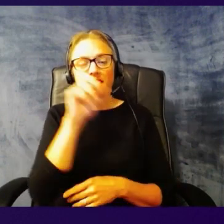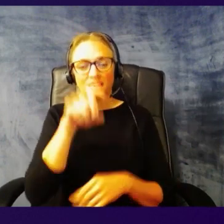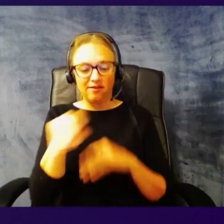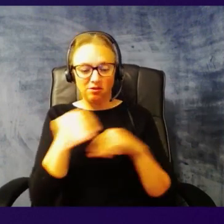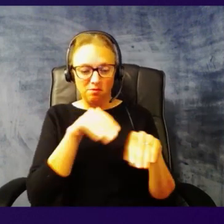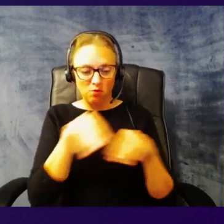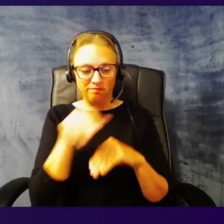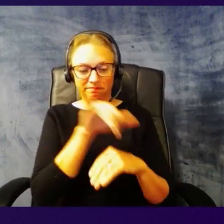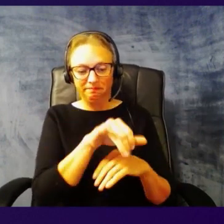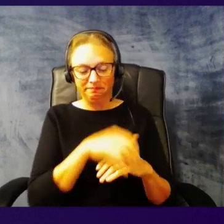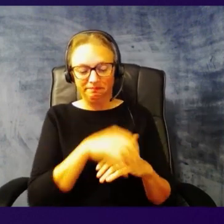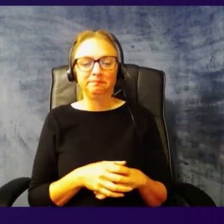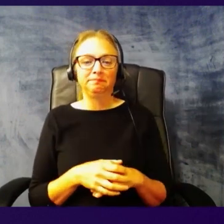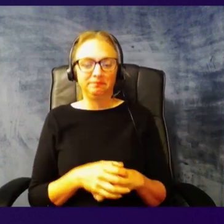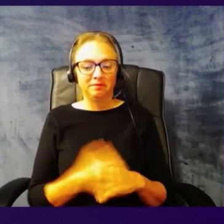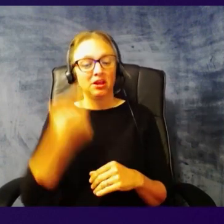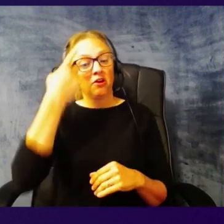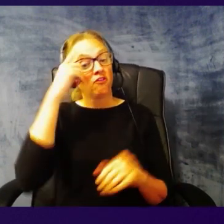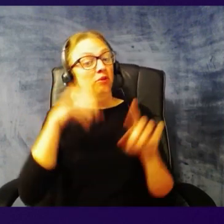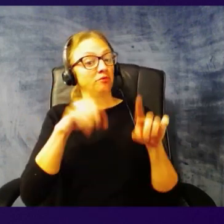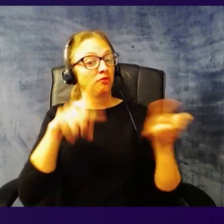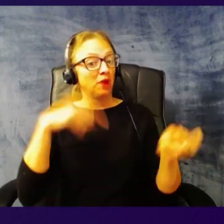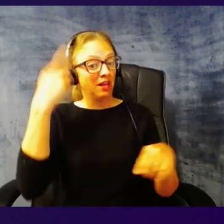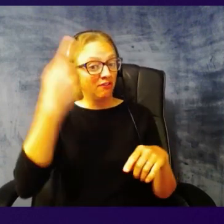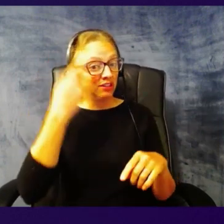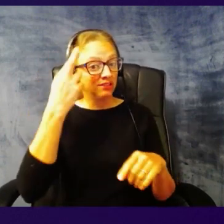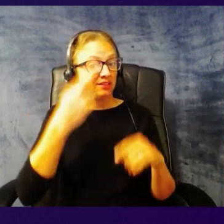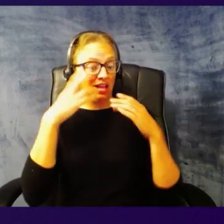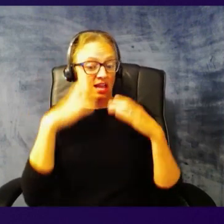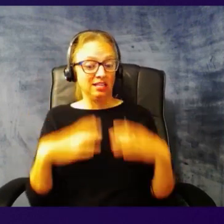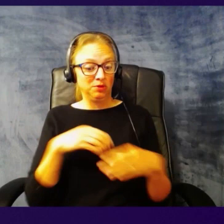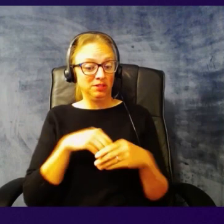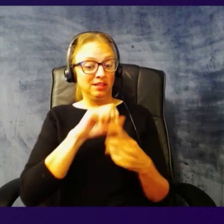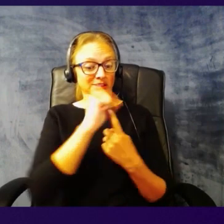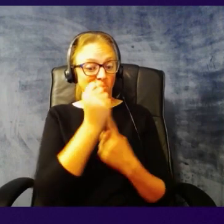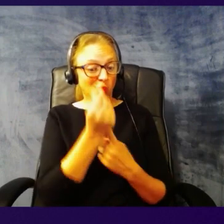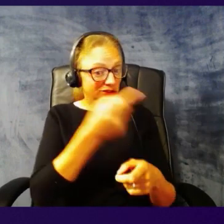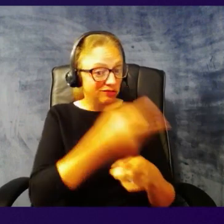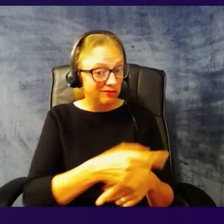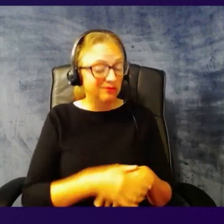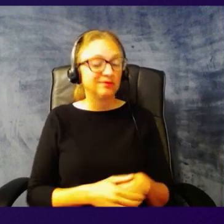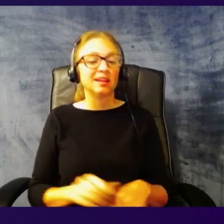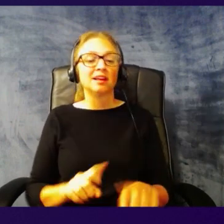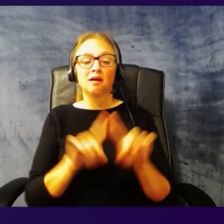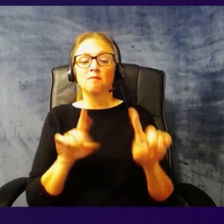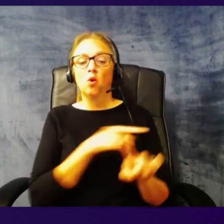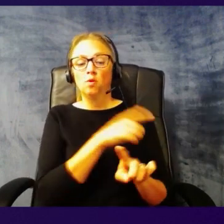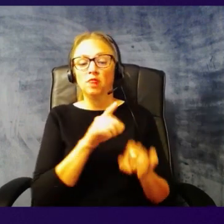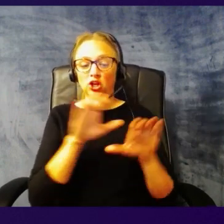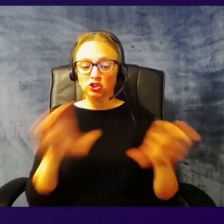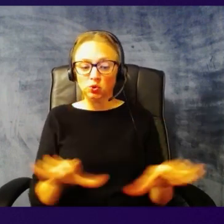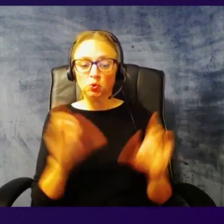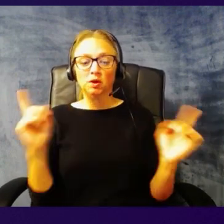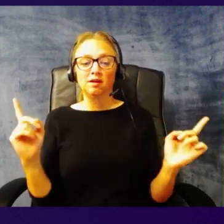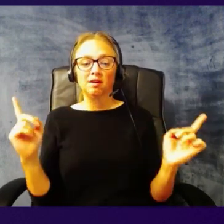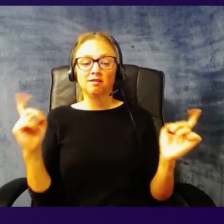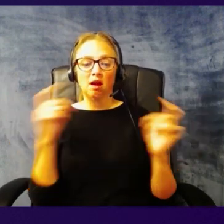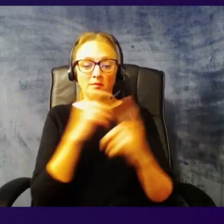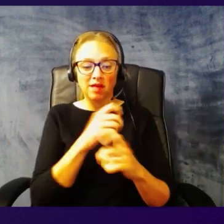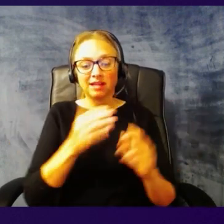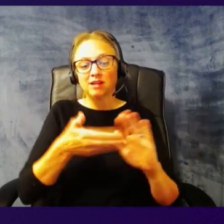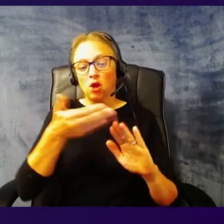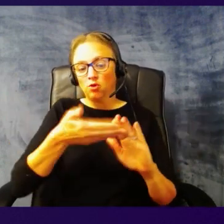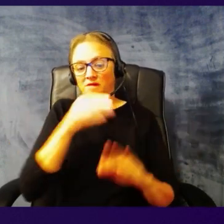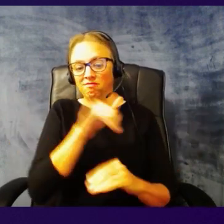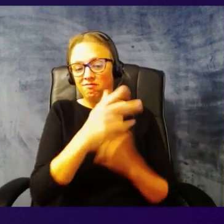in. For a variety of reasons, customers end up in this situation, right? But when they do, it's often complex to operate in that kind of environment.